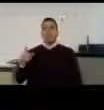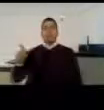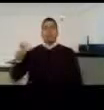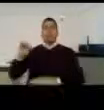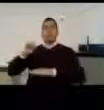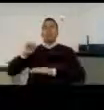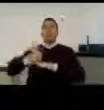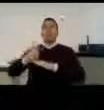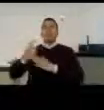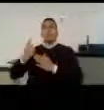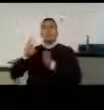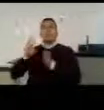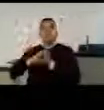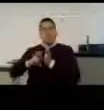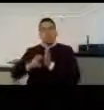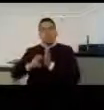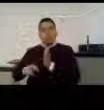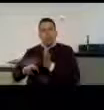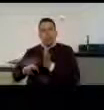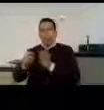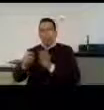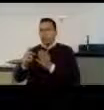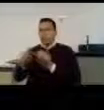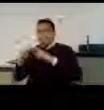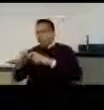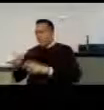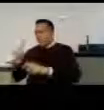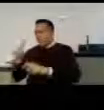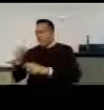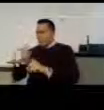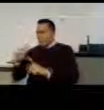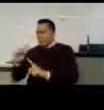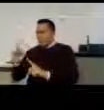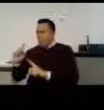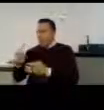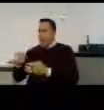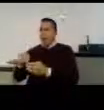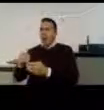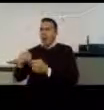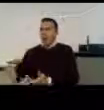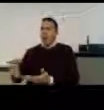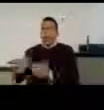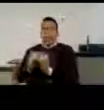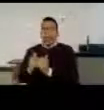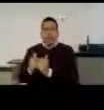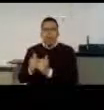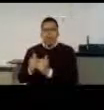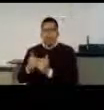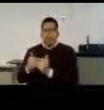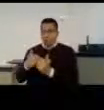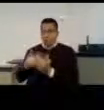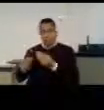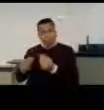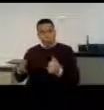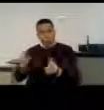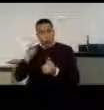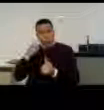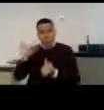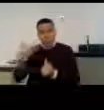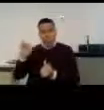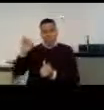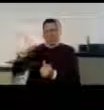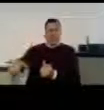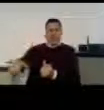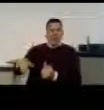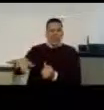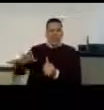building research components to understand where does disability come from? What are some of those causes? Are there cures for particular